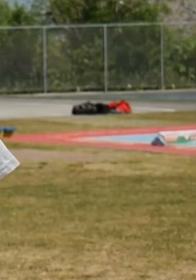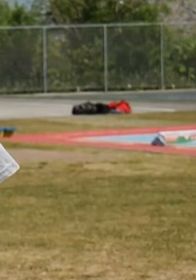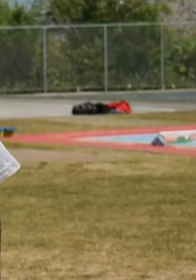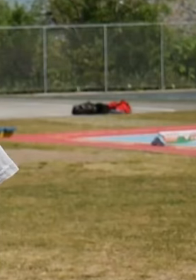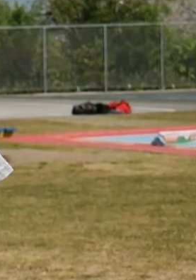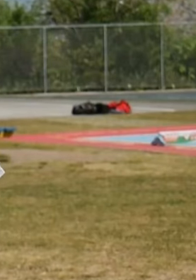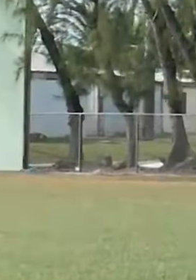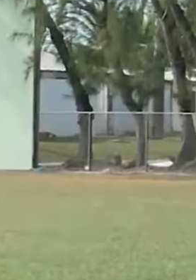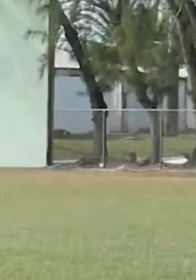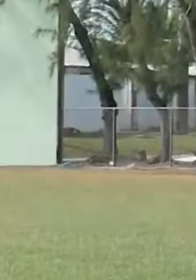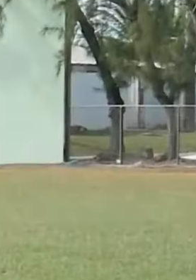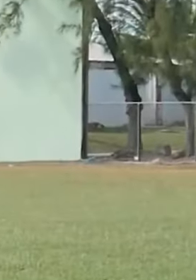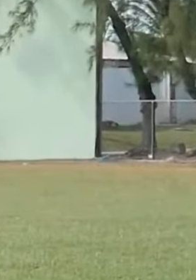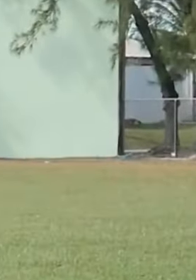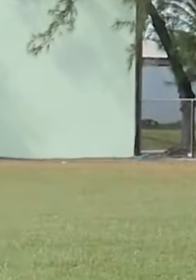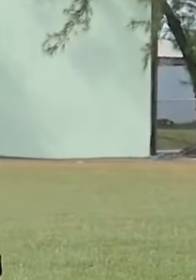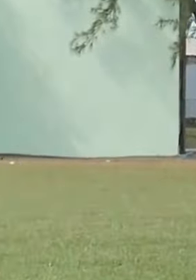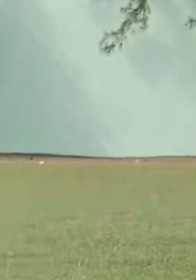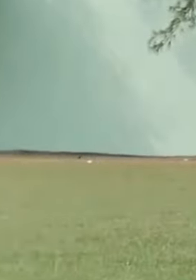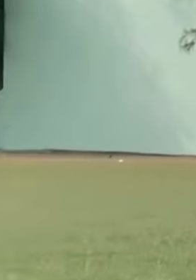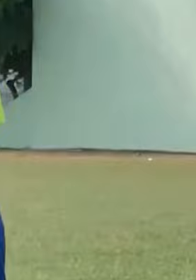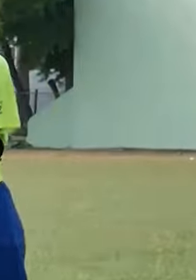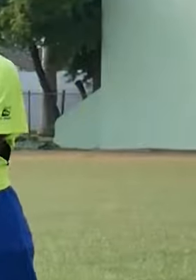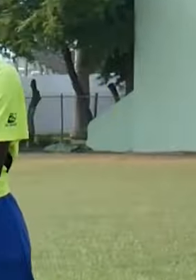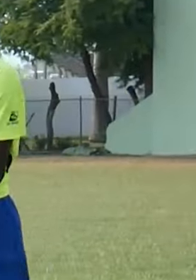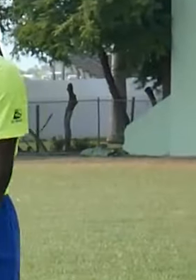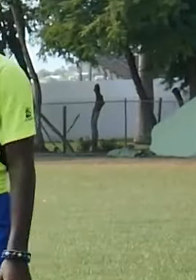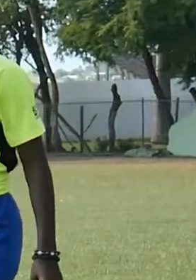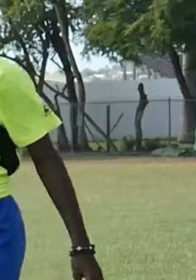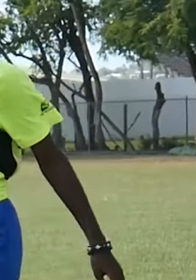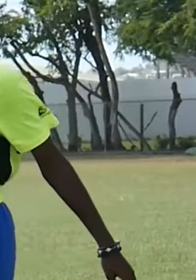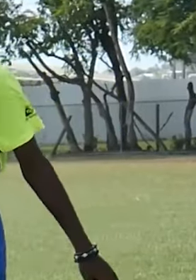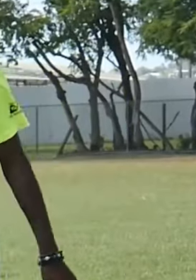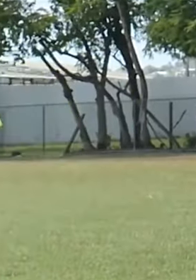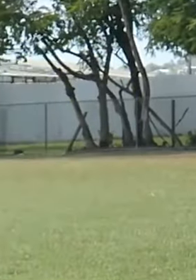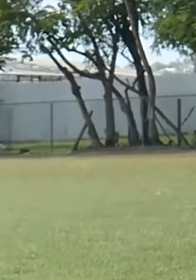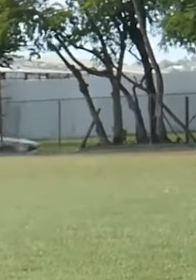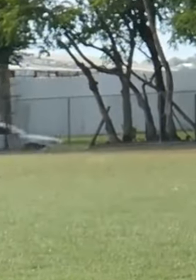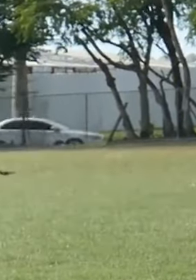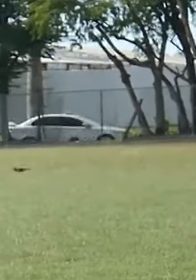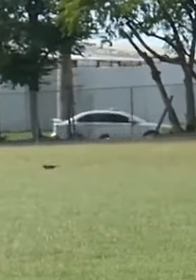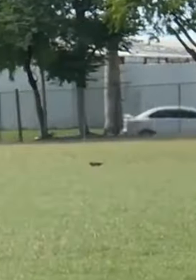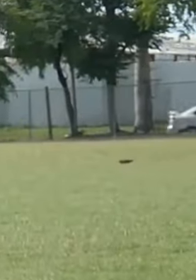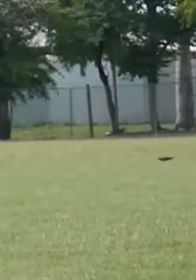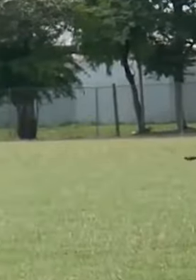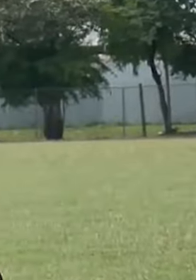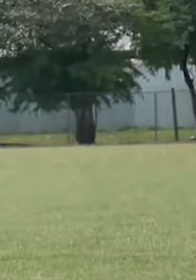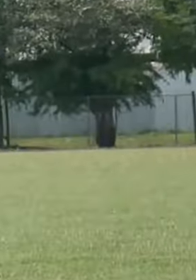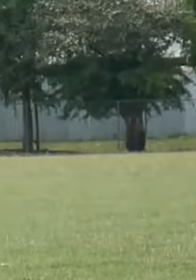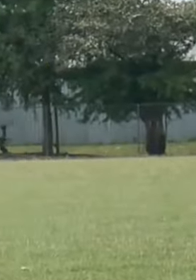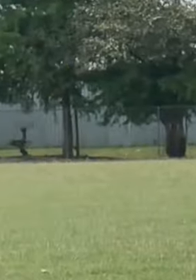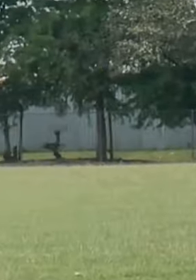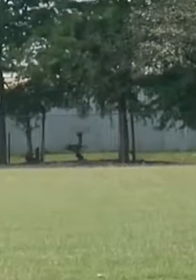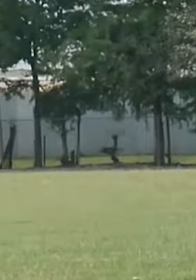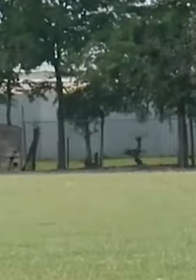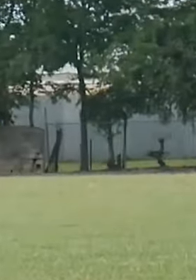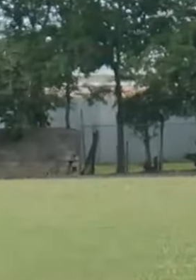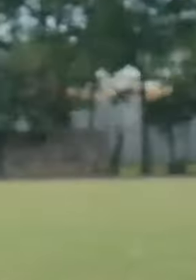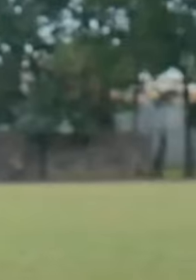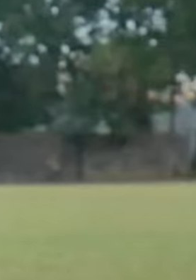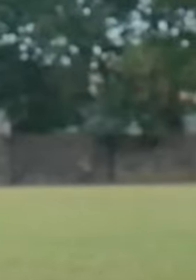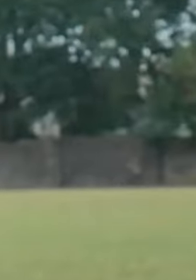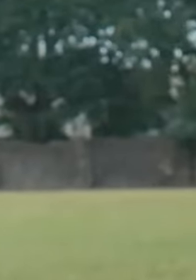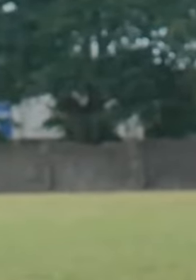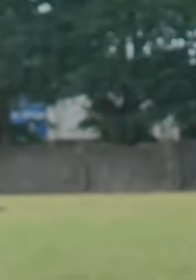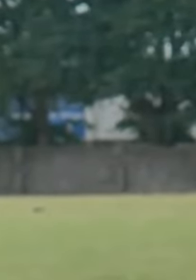but I'll push through. Shanicia is well prepared physically and mentally for the challenge, and she even had a word for those